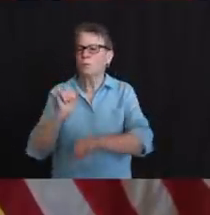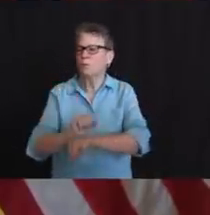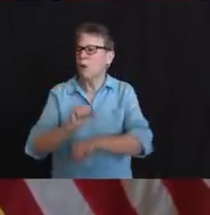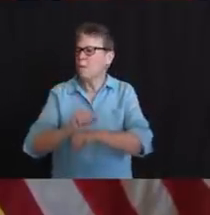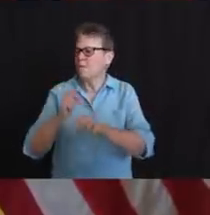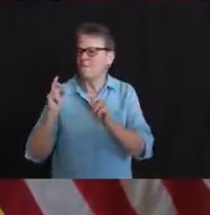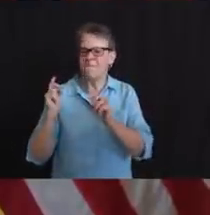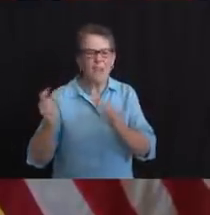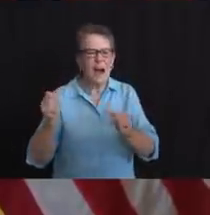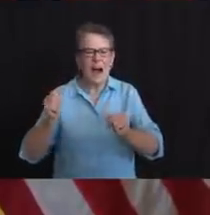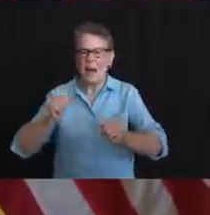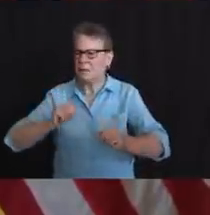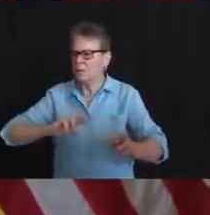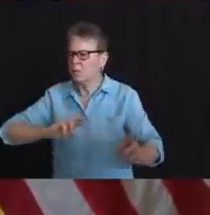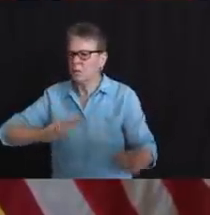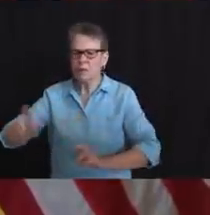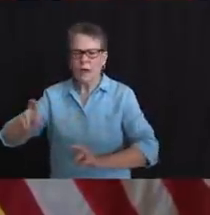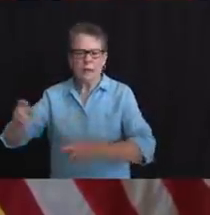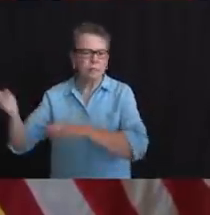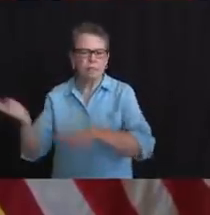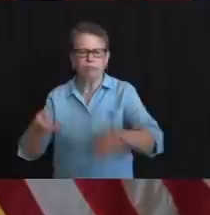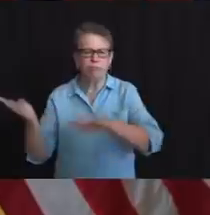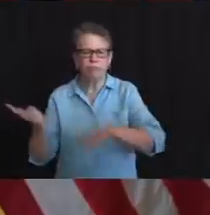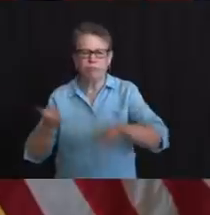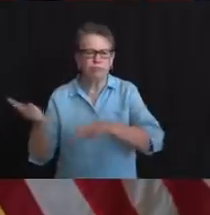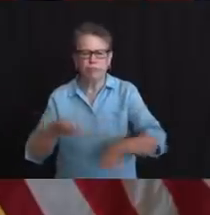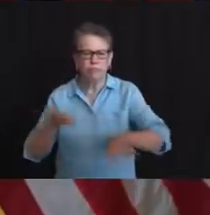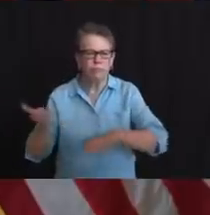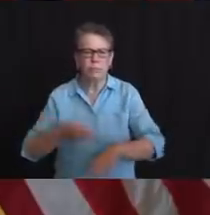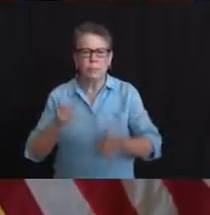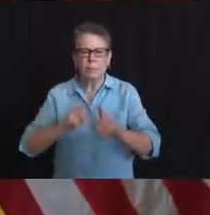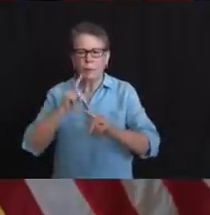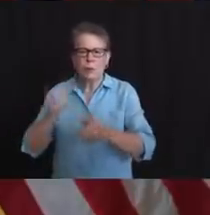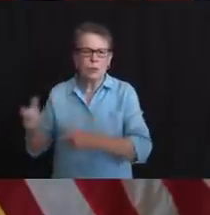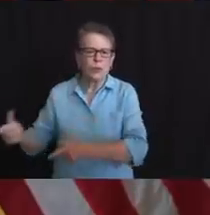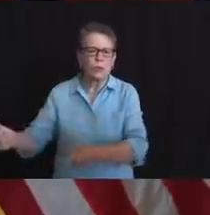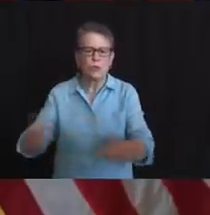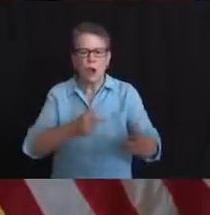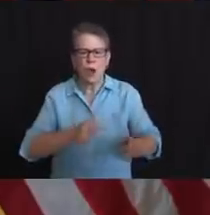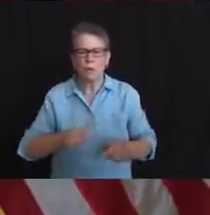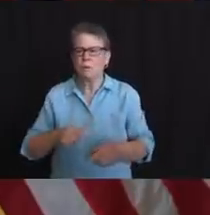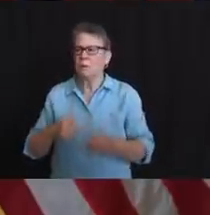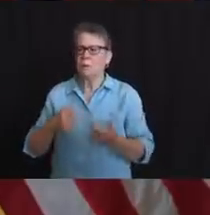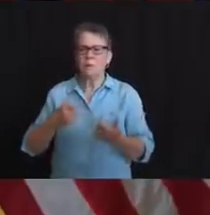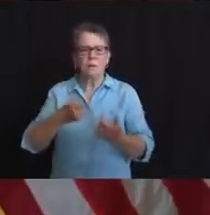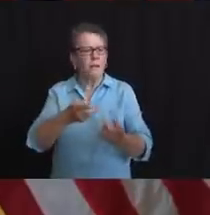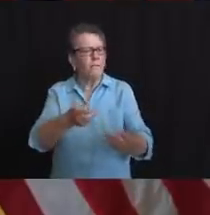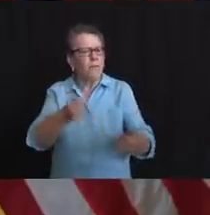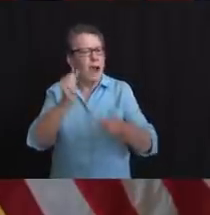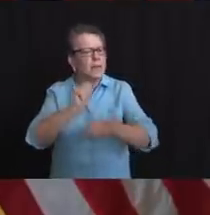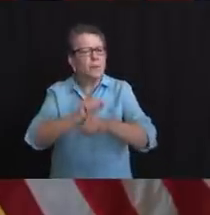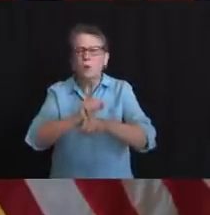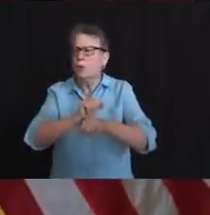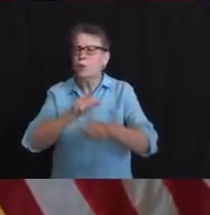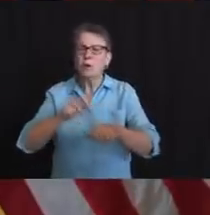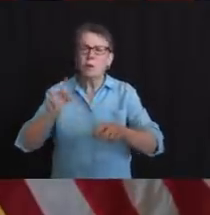volunteers down there too. When that phone rings and the bell goes off, they come out and so whether it's a car accident or a horrific shooting like this. And